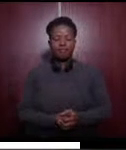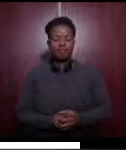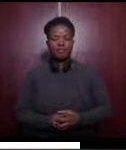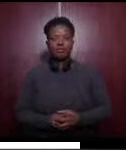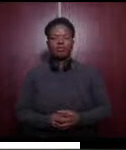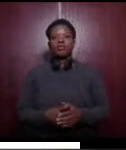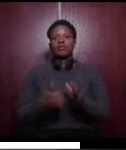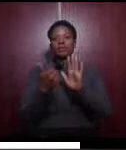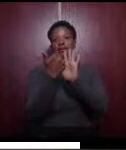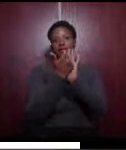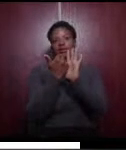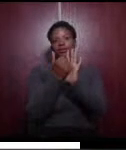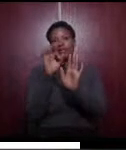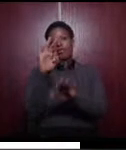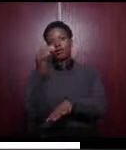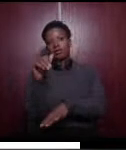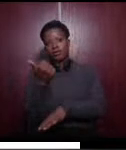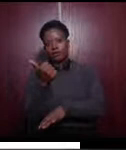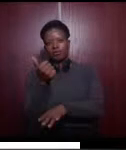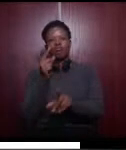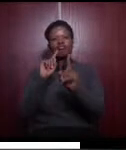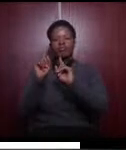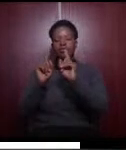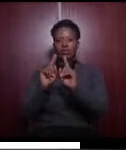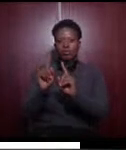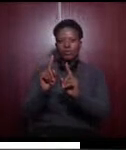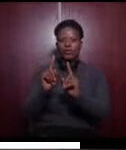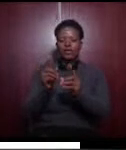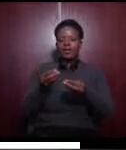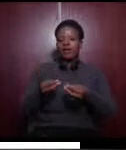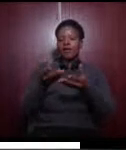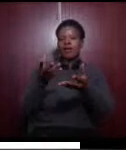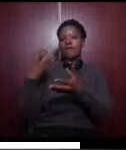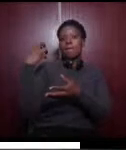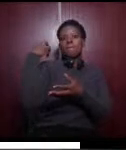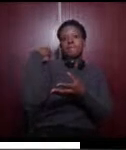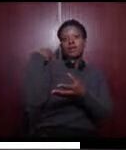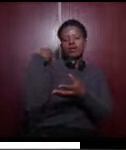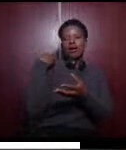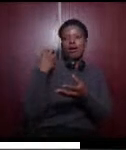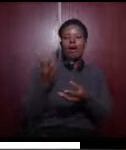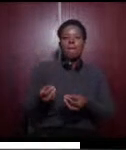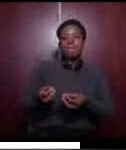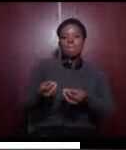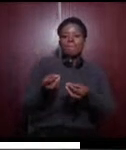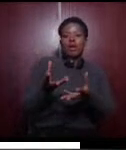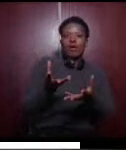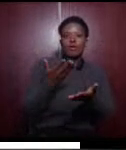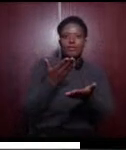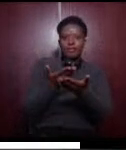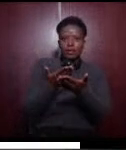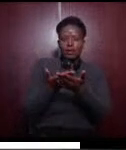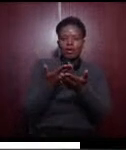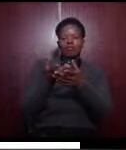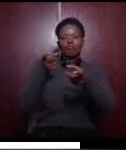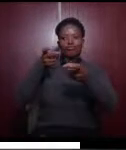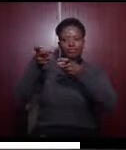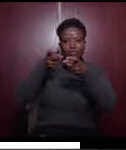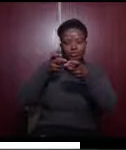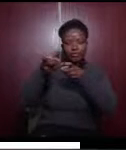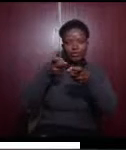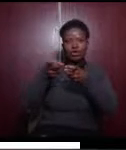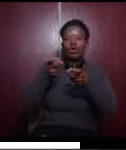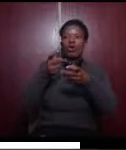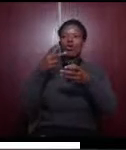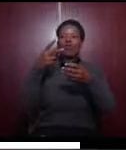Section 36, it talks about giving minister the powers to make regulations relating to, it can be the financial year